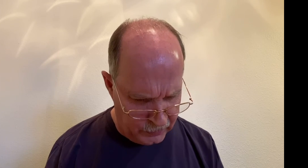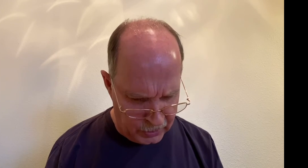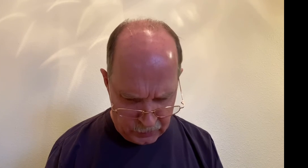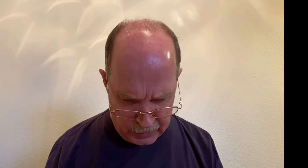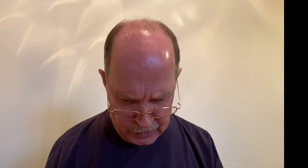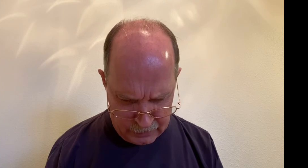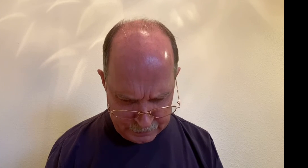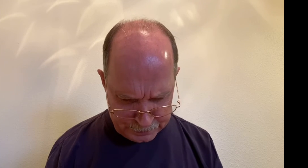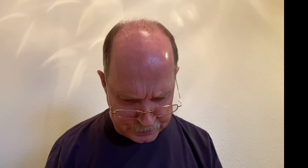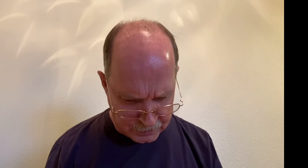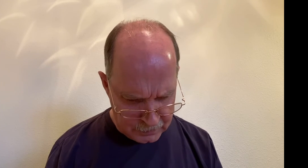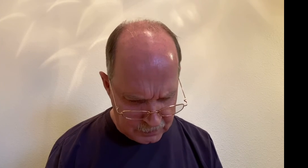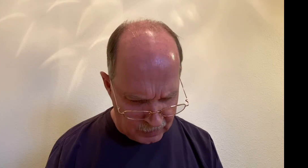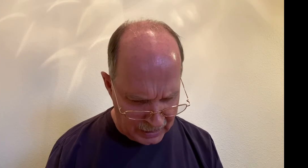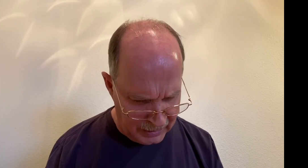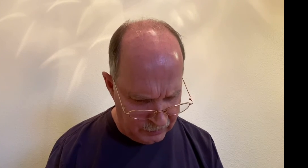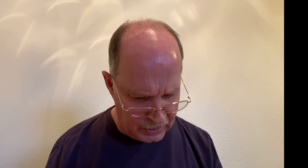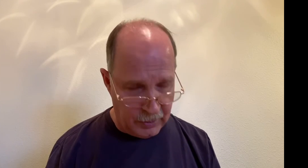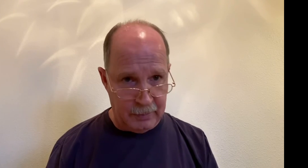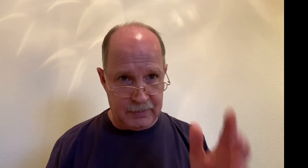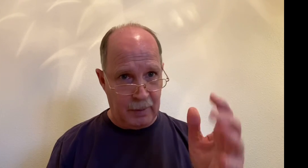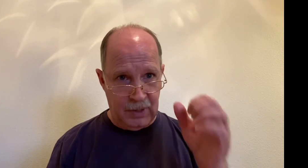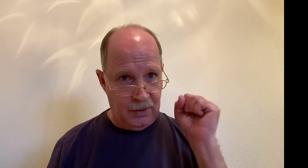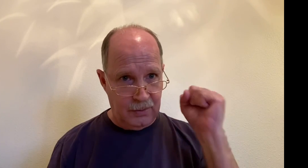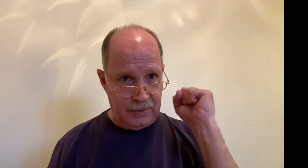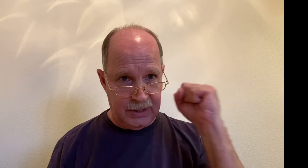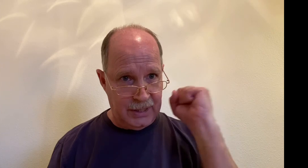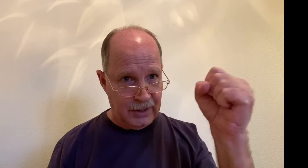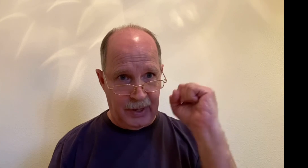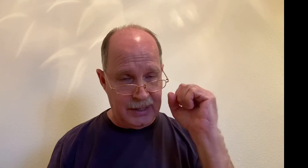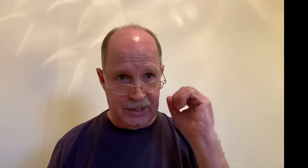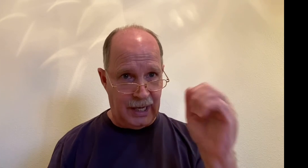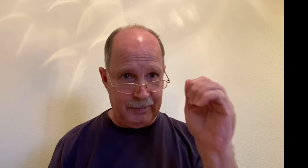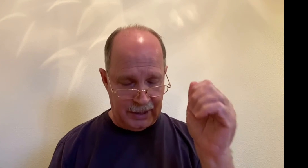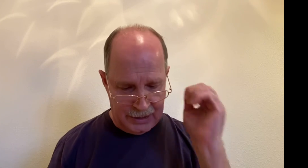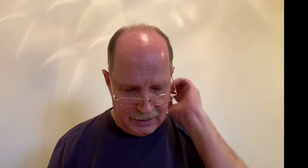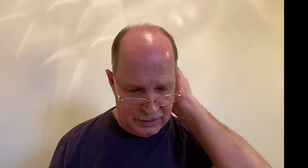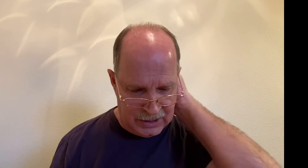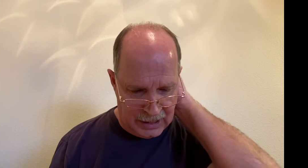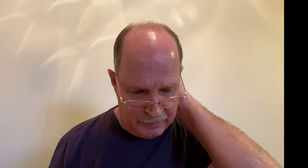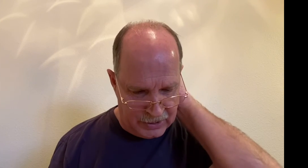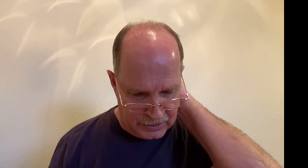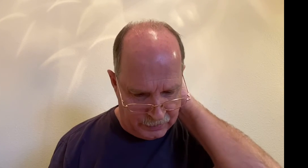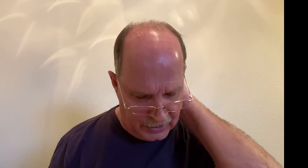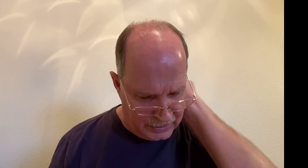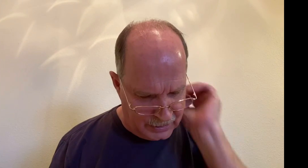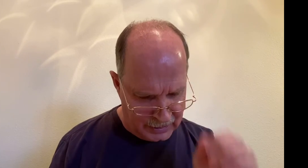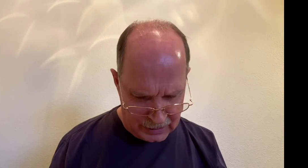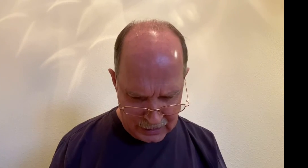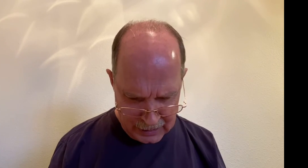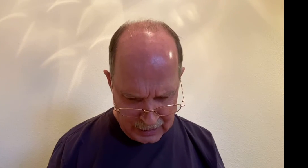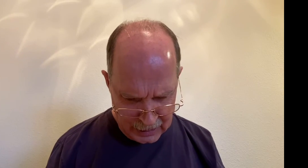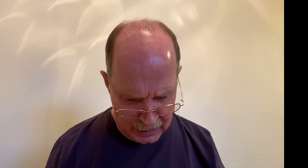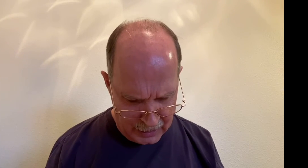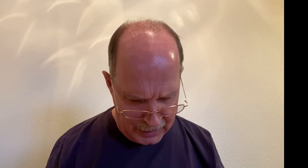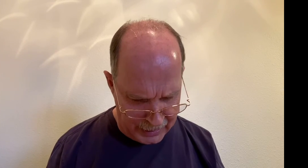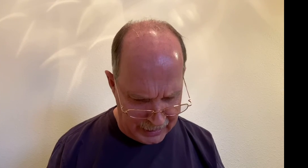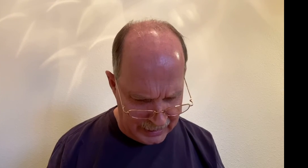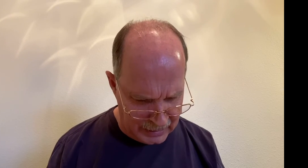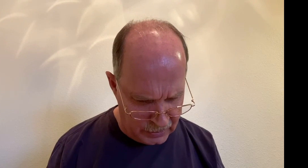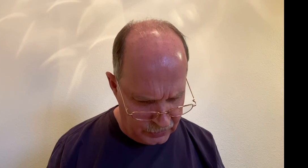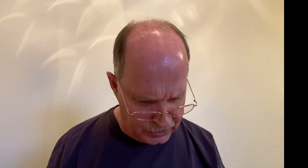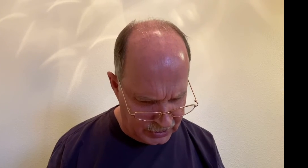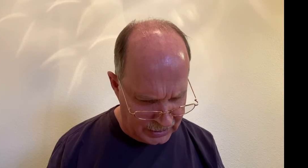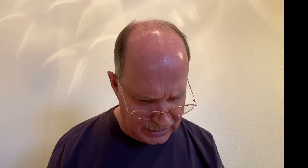do very well. And even though everybody thought, no, you did a great job. You did a good job, Mr. President.